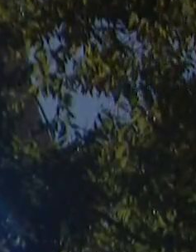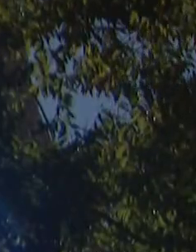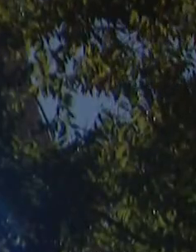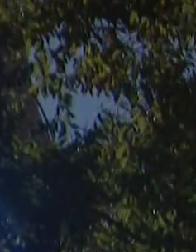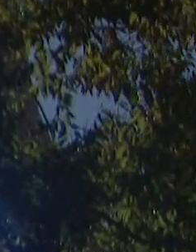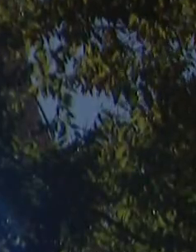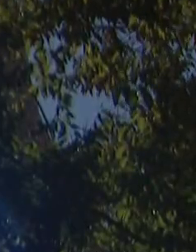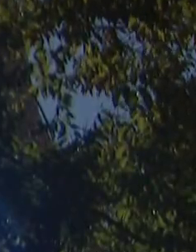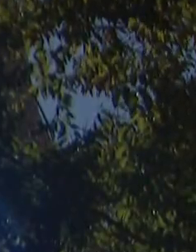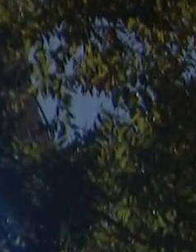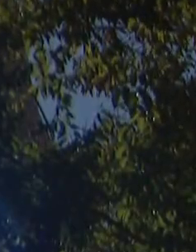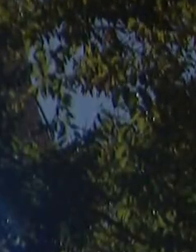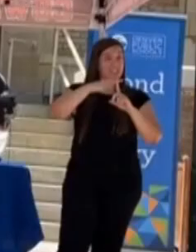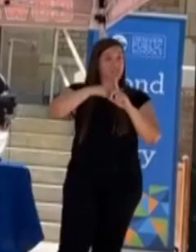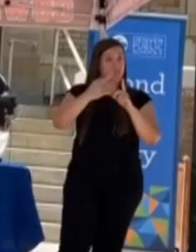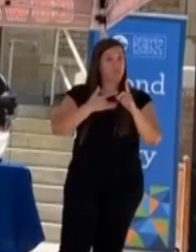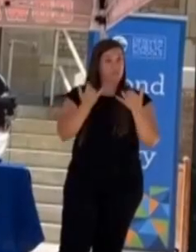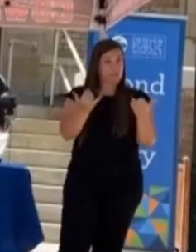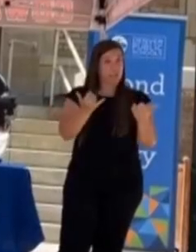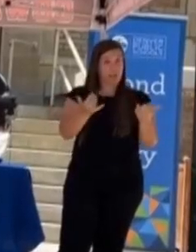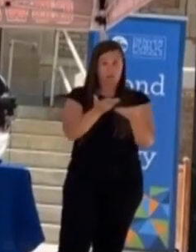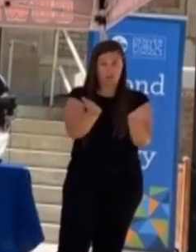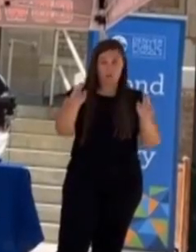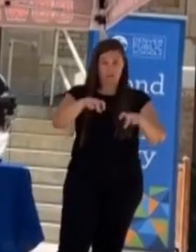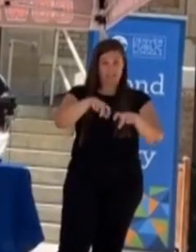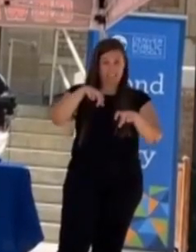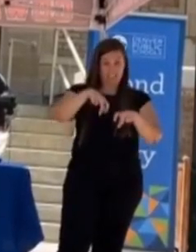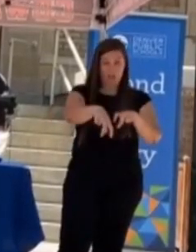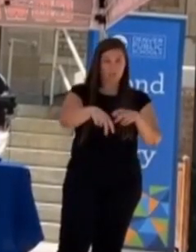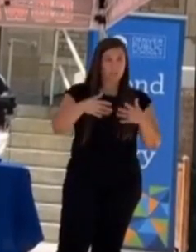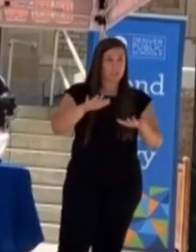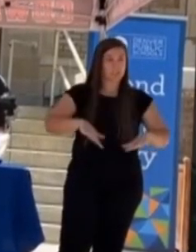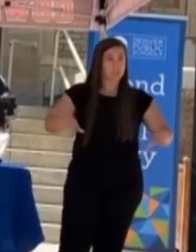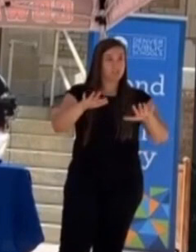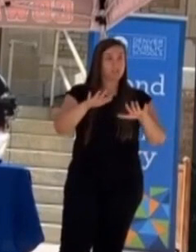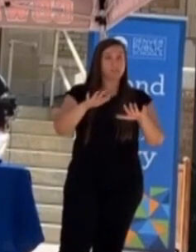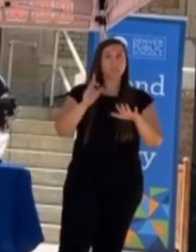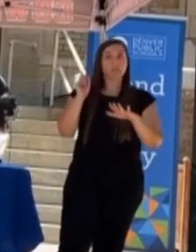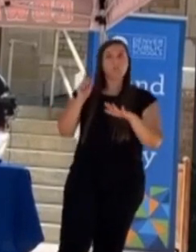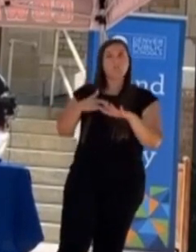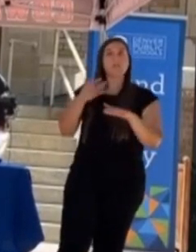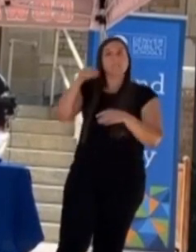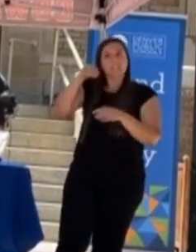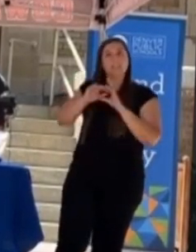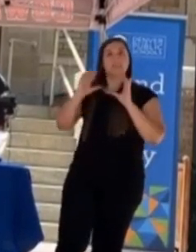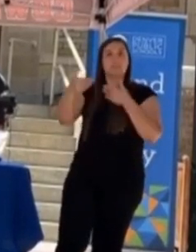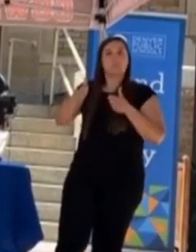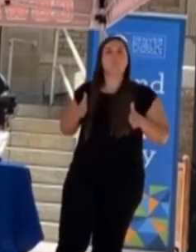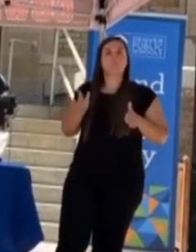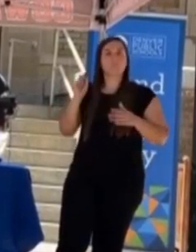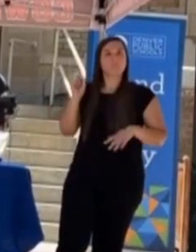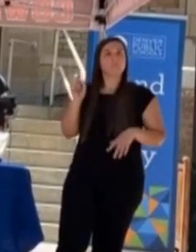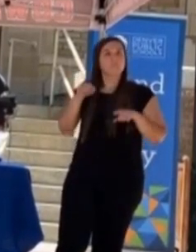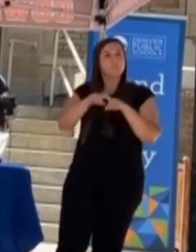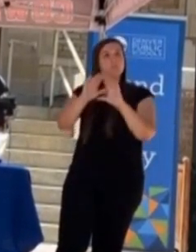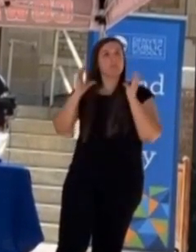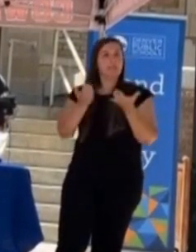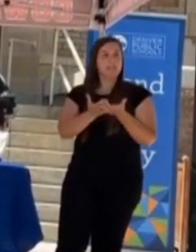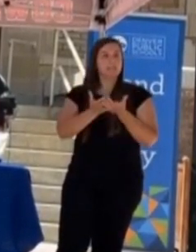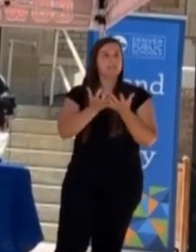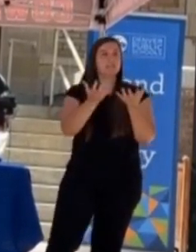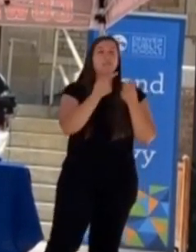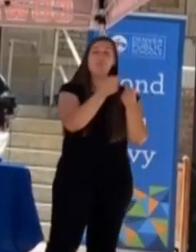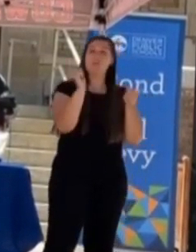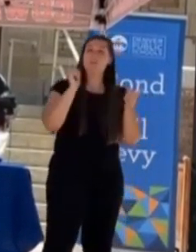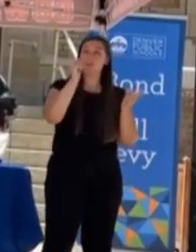AC upgrades earlier this month, Principal Mia Martinez Lopez stressed how vital this upgrade was. I want you all